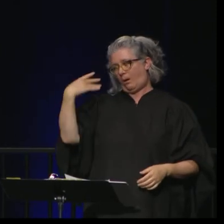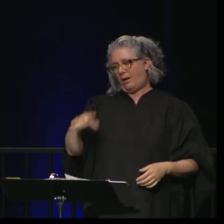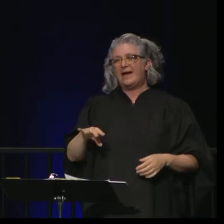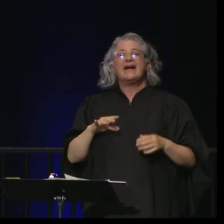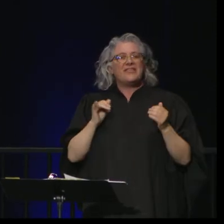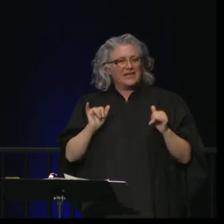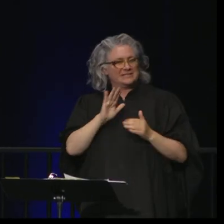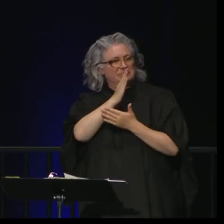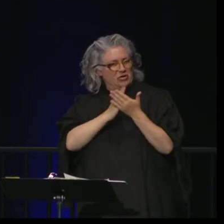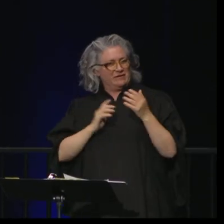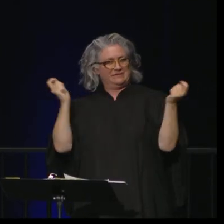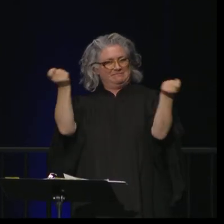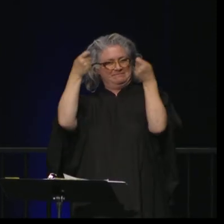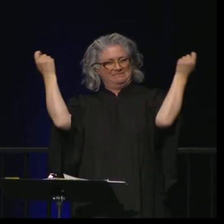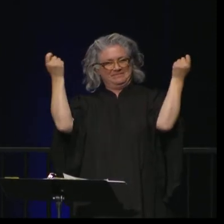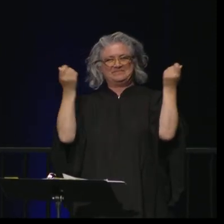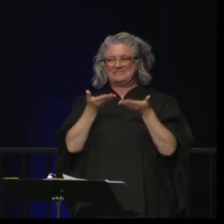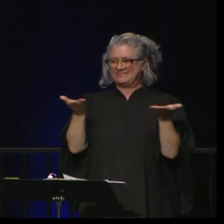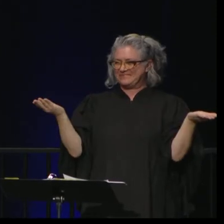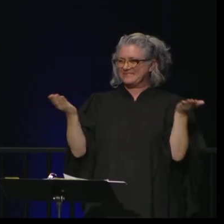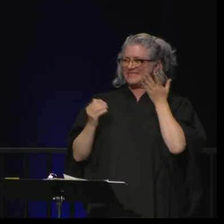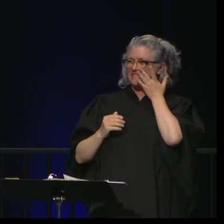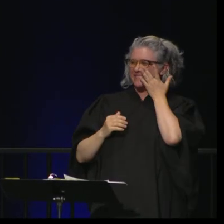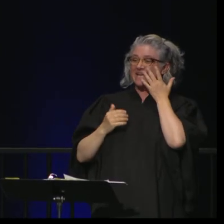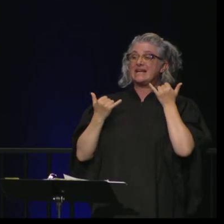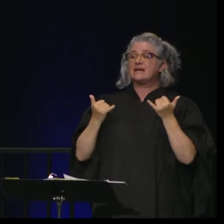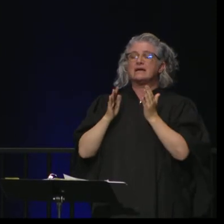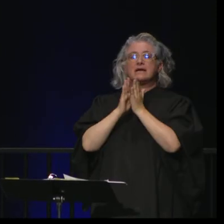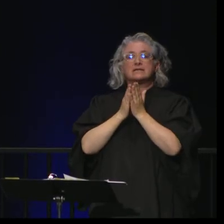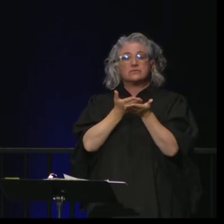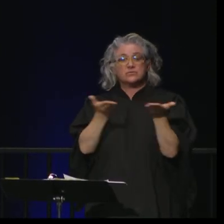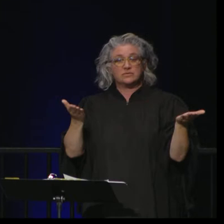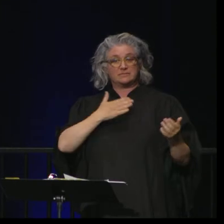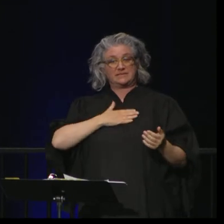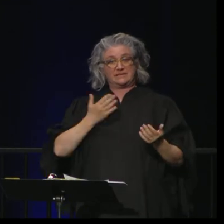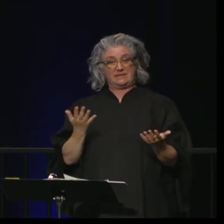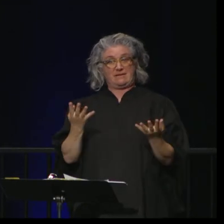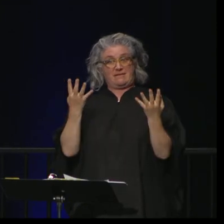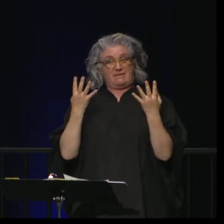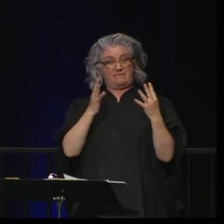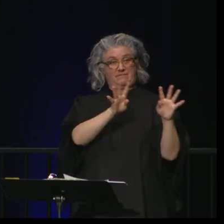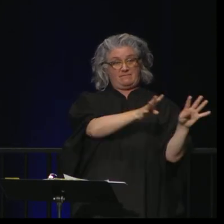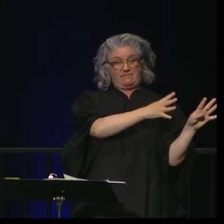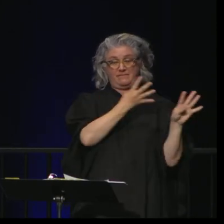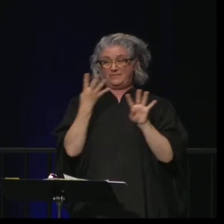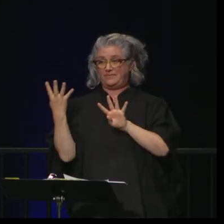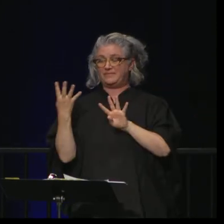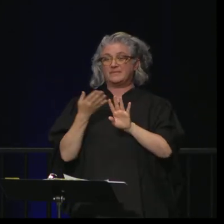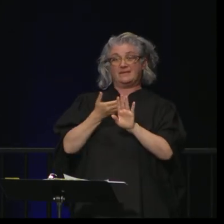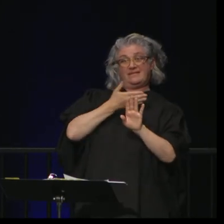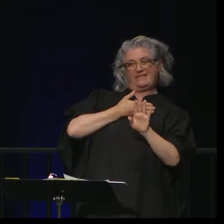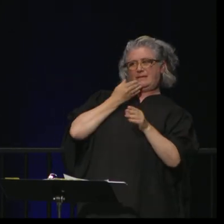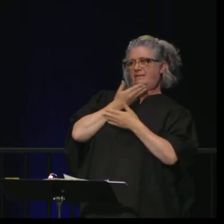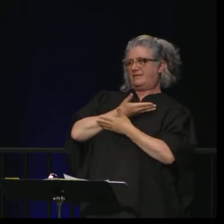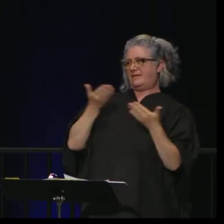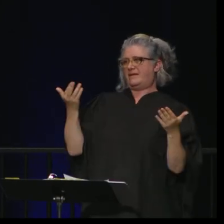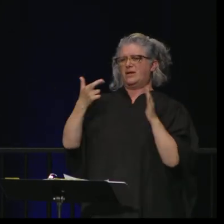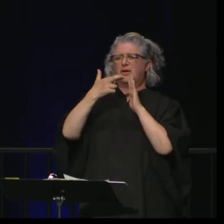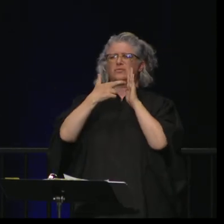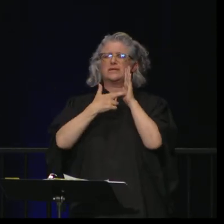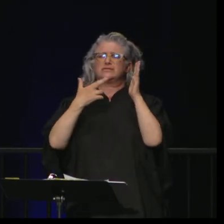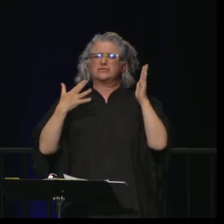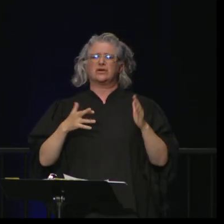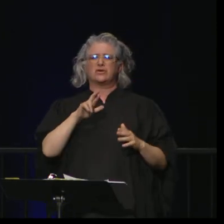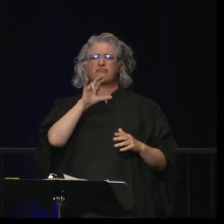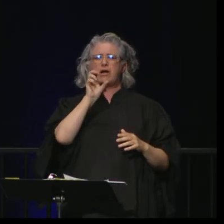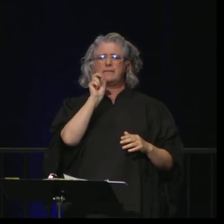of the celebration. I now ask to come forward and thank in advance the University Registrar, Robin